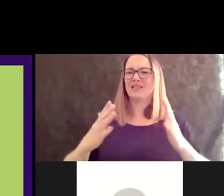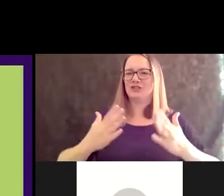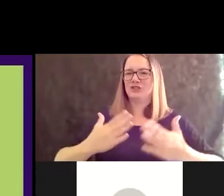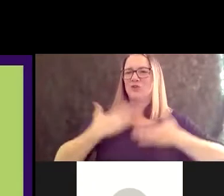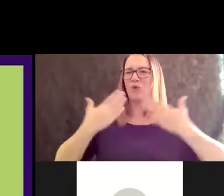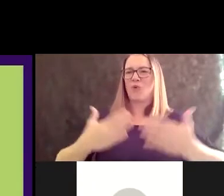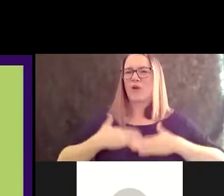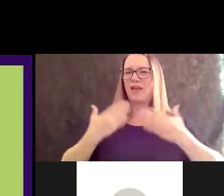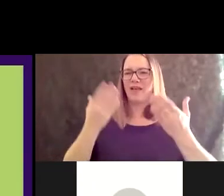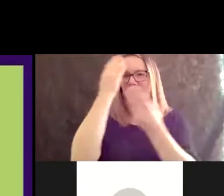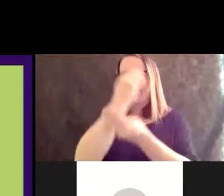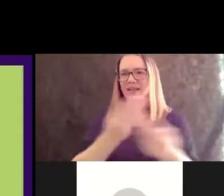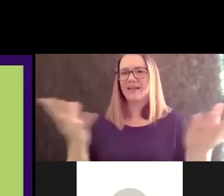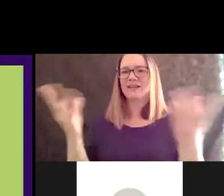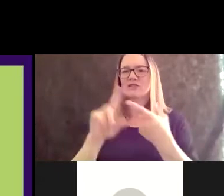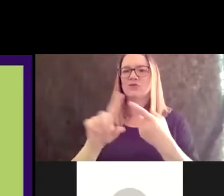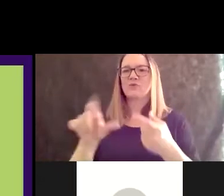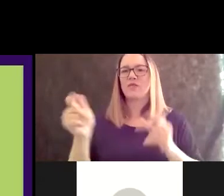And